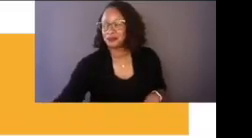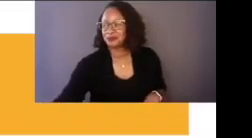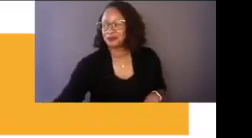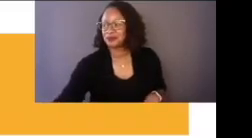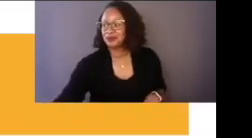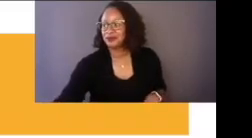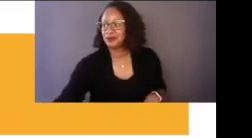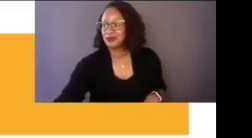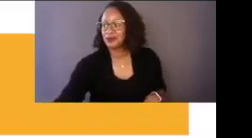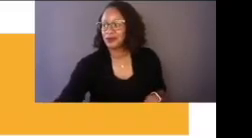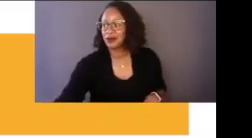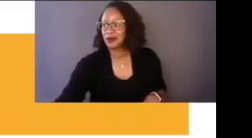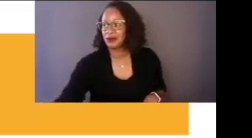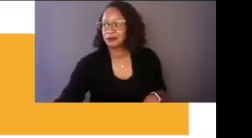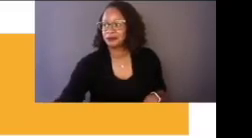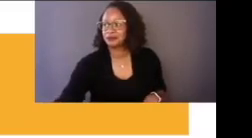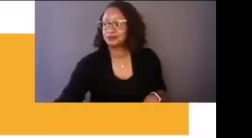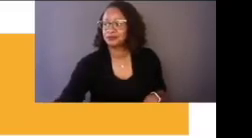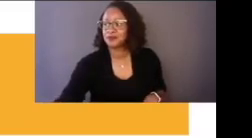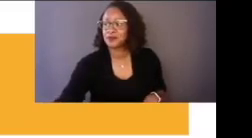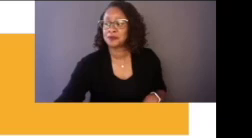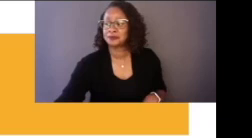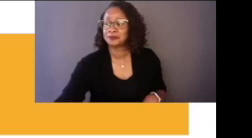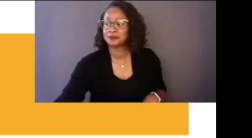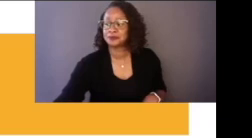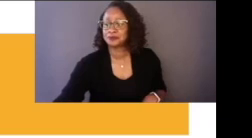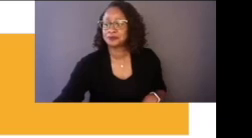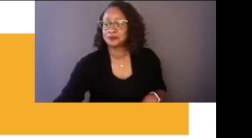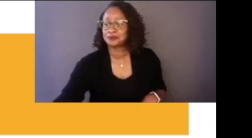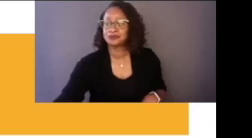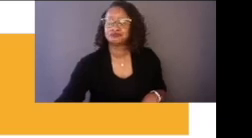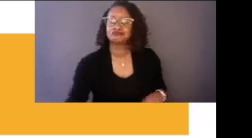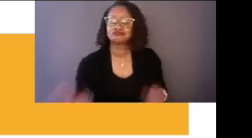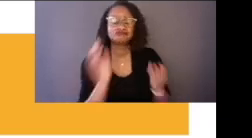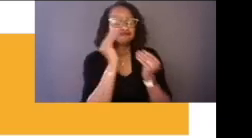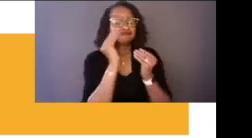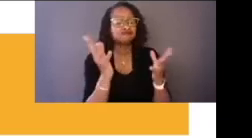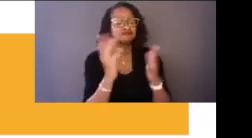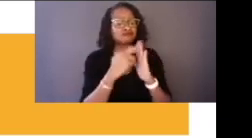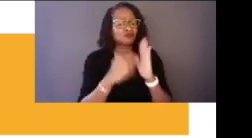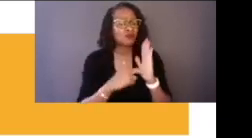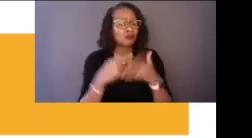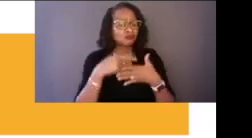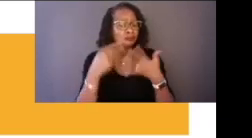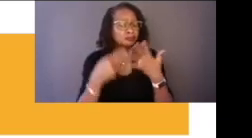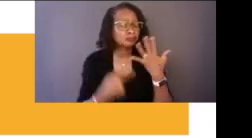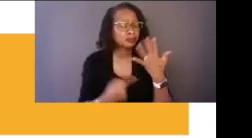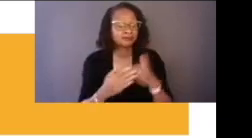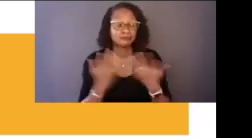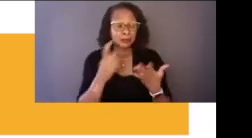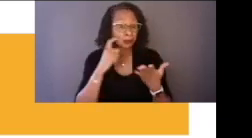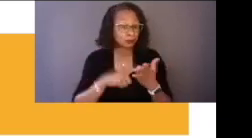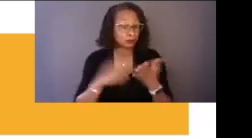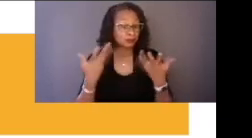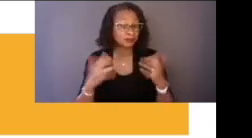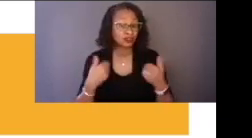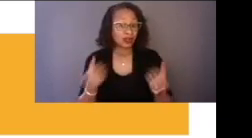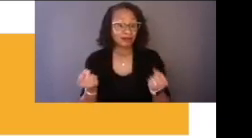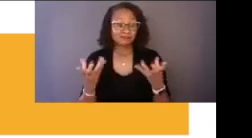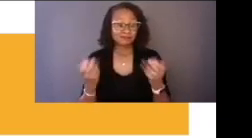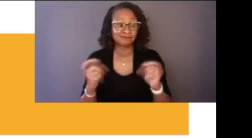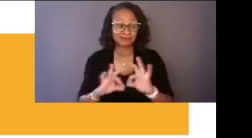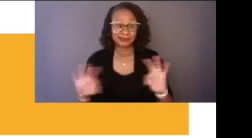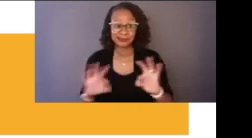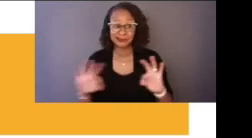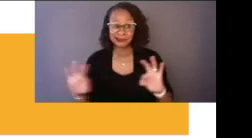I would like to start by telling you a little bit about the logistics. You may notice already that we have live captioning and